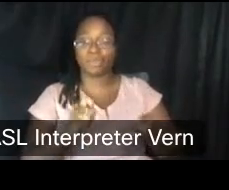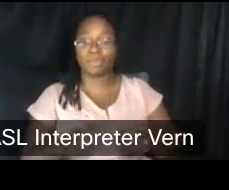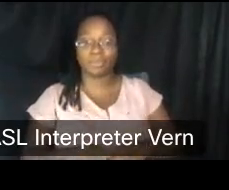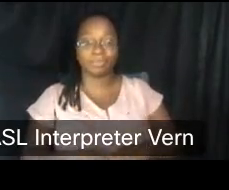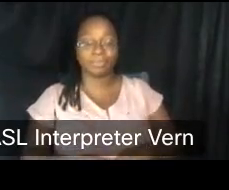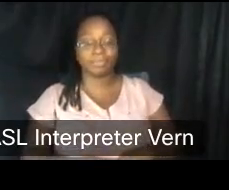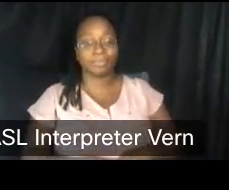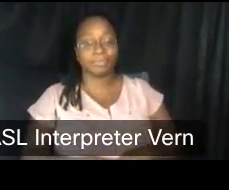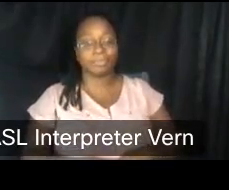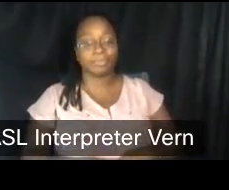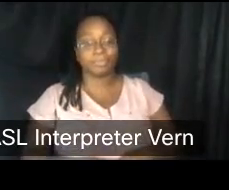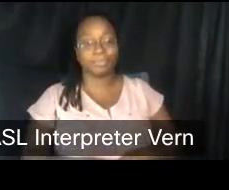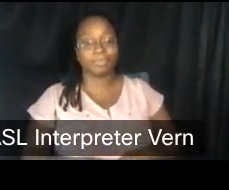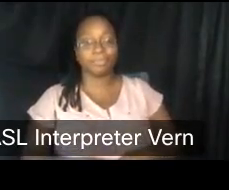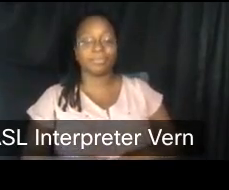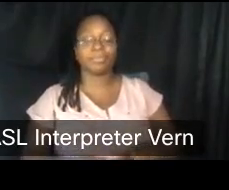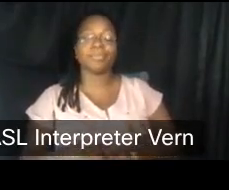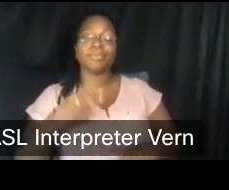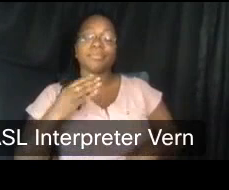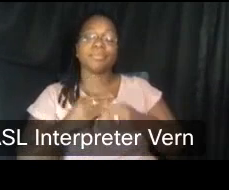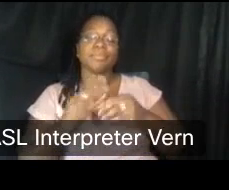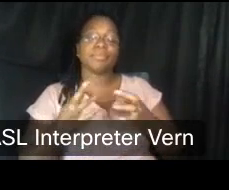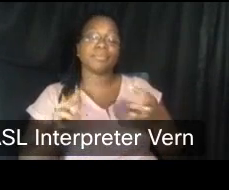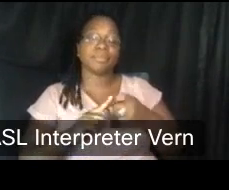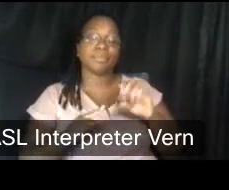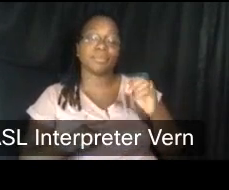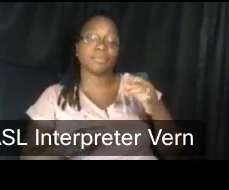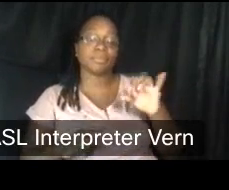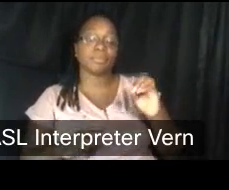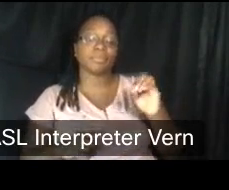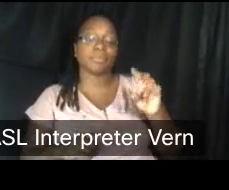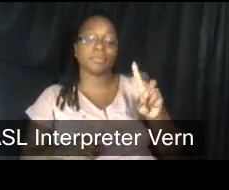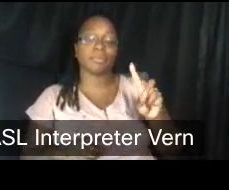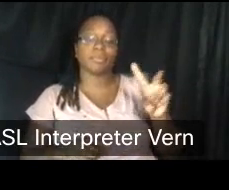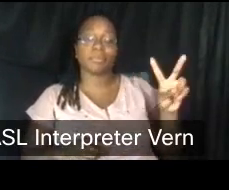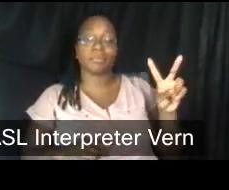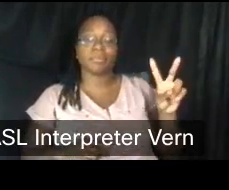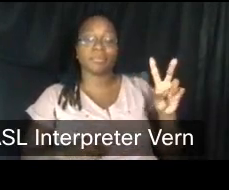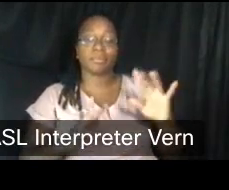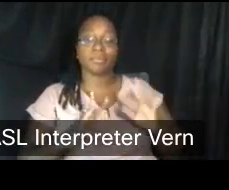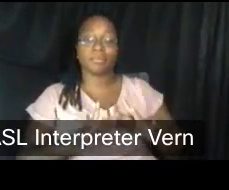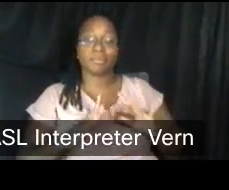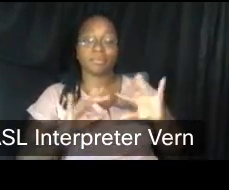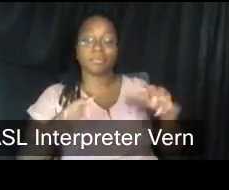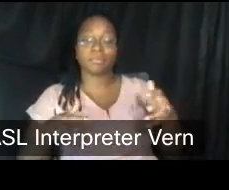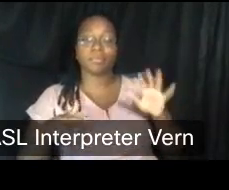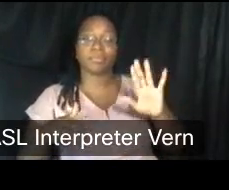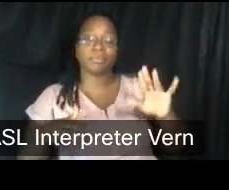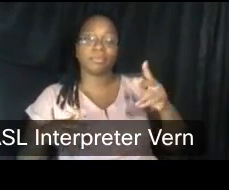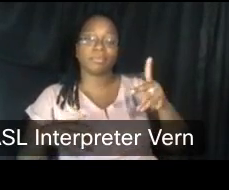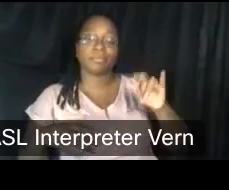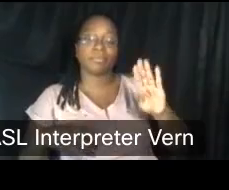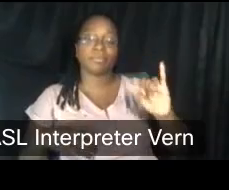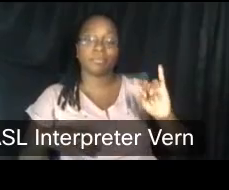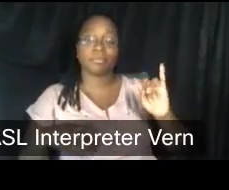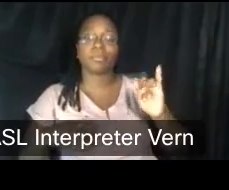And then an additional resource that comes from the Ohio Domestic Violence Network is their Partner-inflicted brain injury, promising